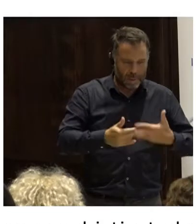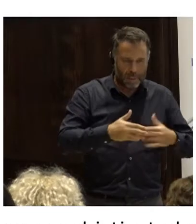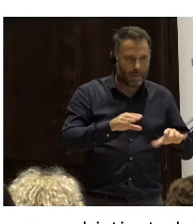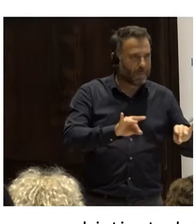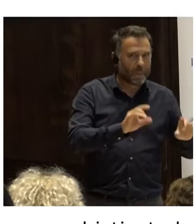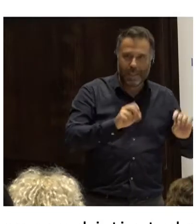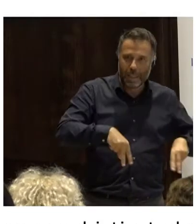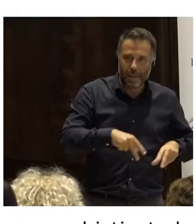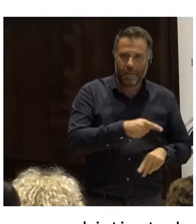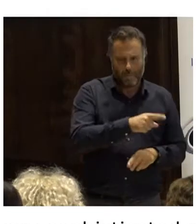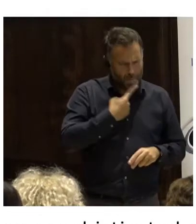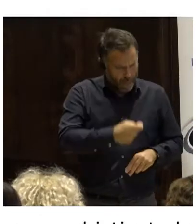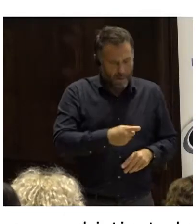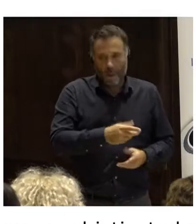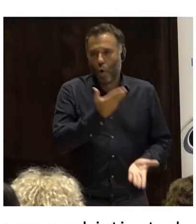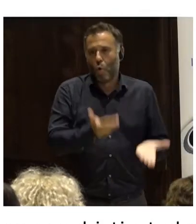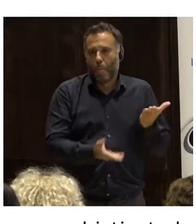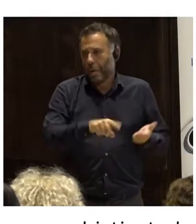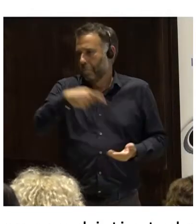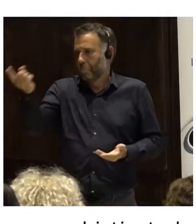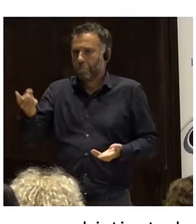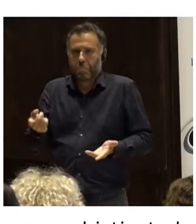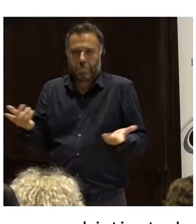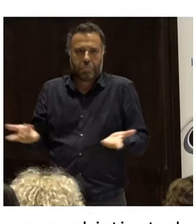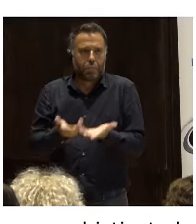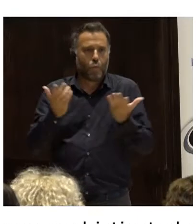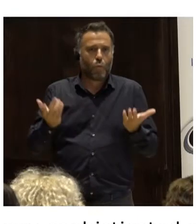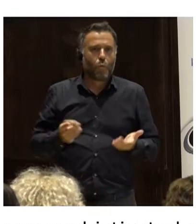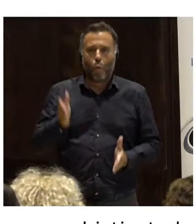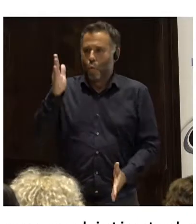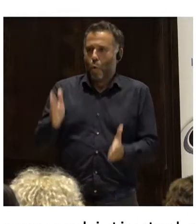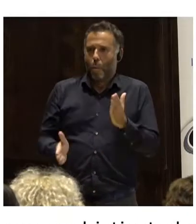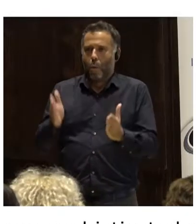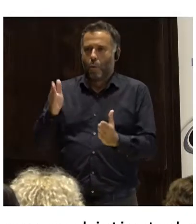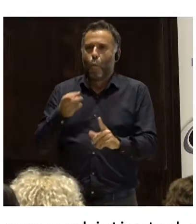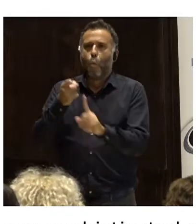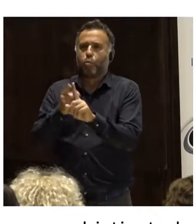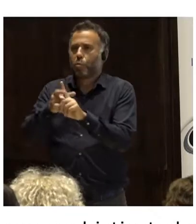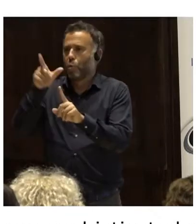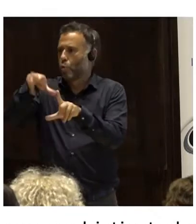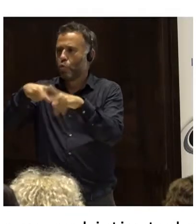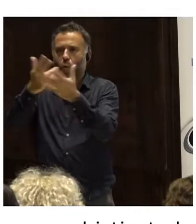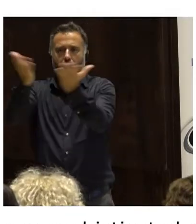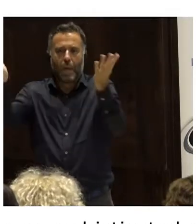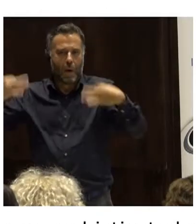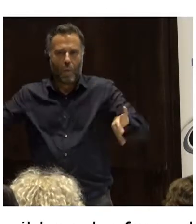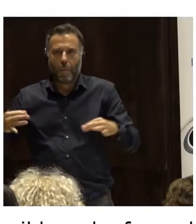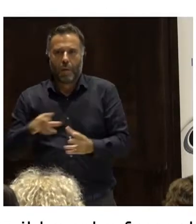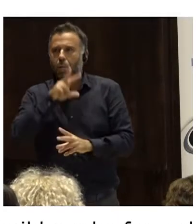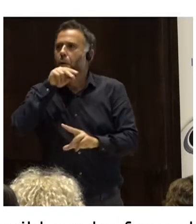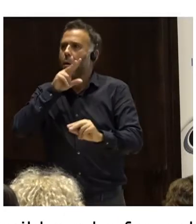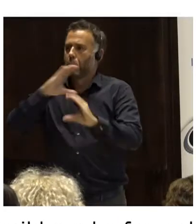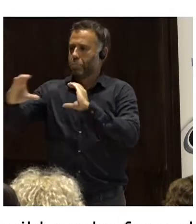the satellites and bring the satellites to be repaired, because we are dealing with humans. We are not